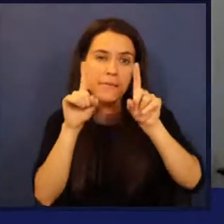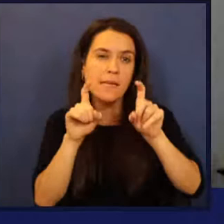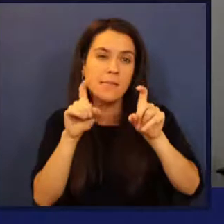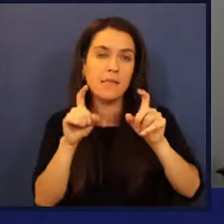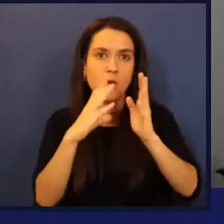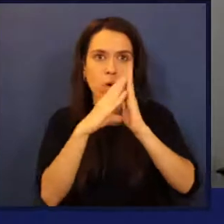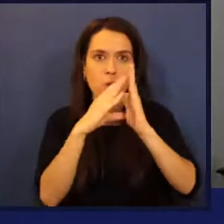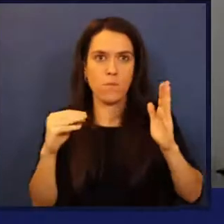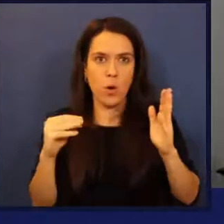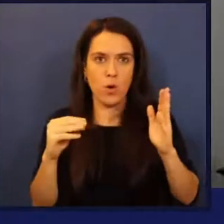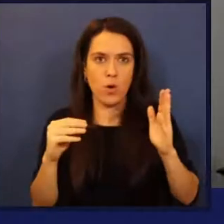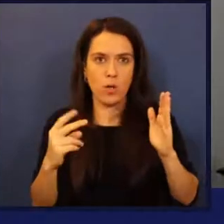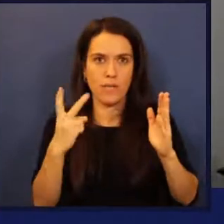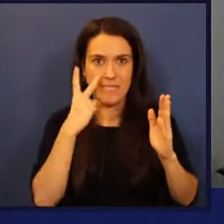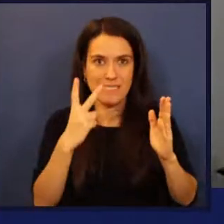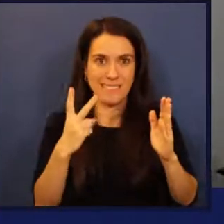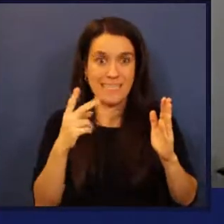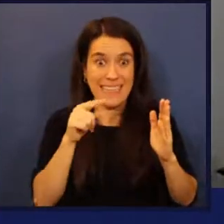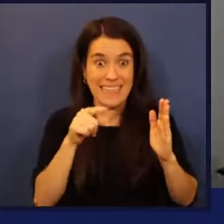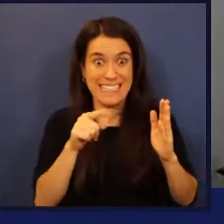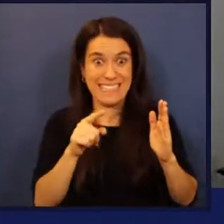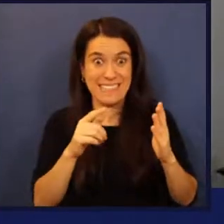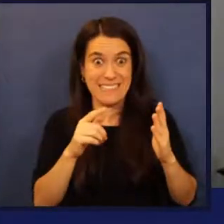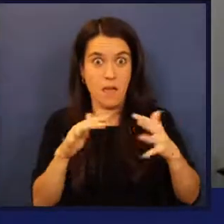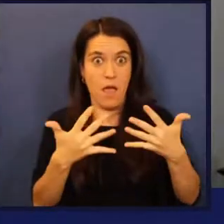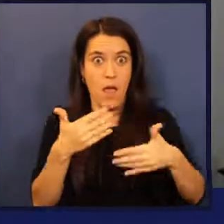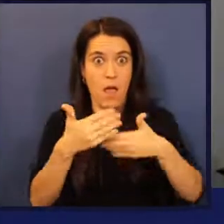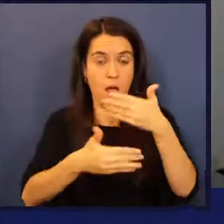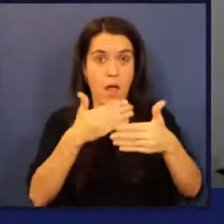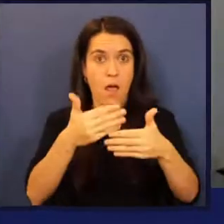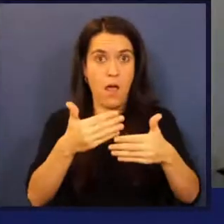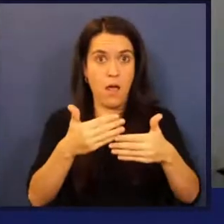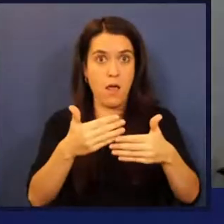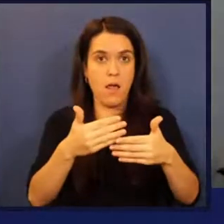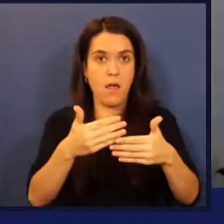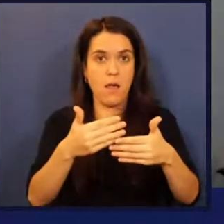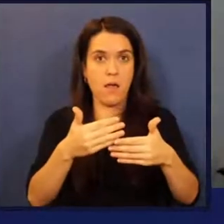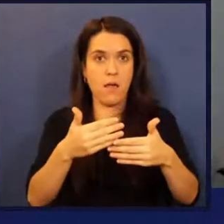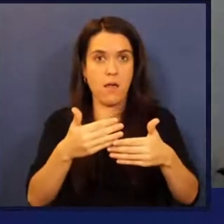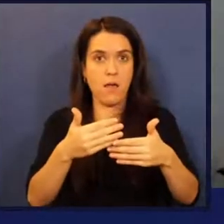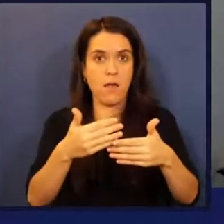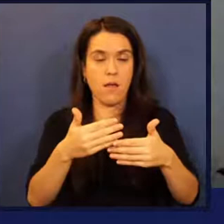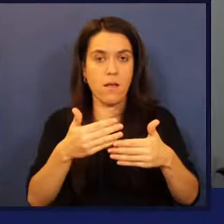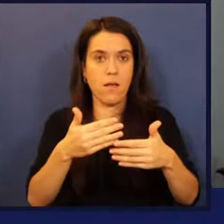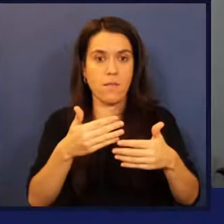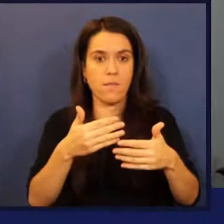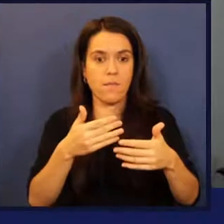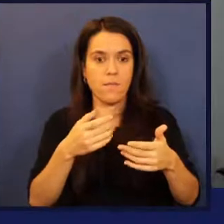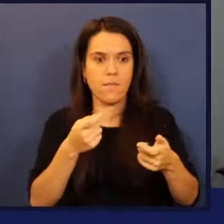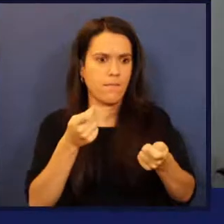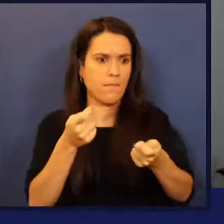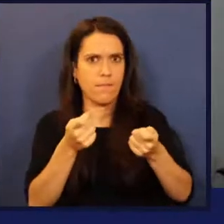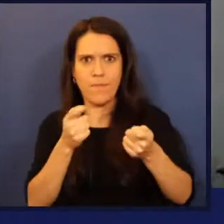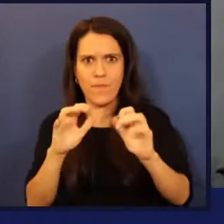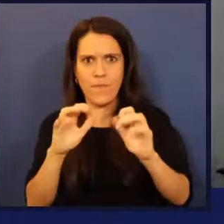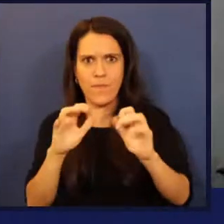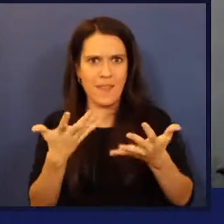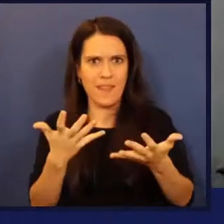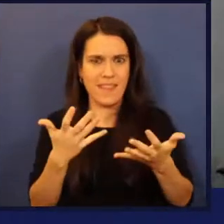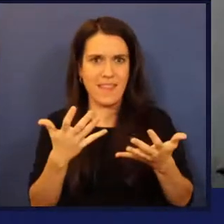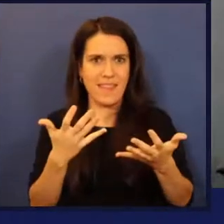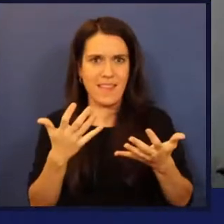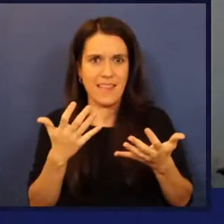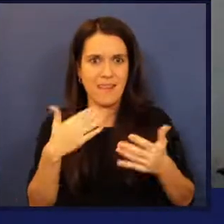like, here's how these here's how the confidence is performing against our baseline,